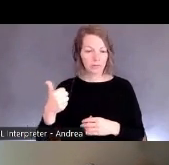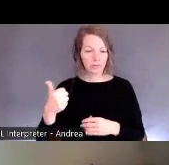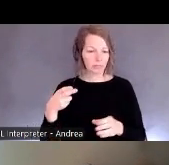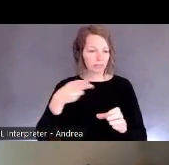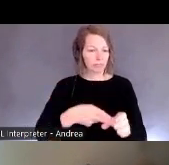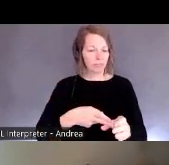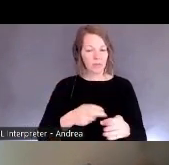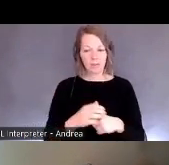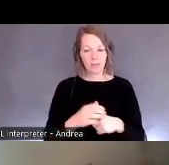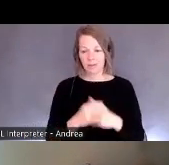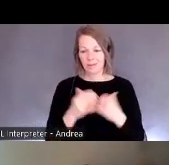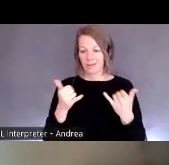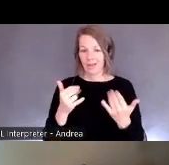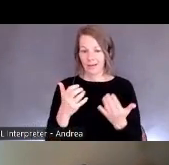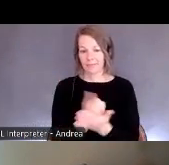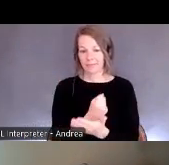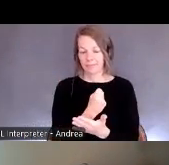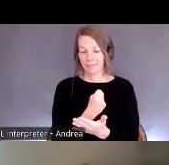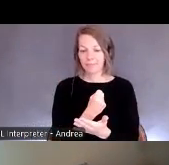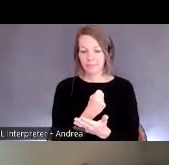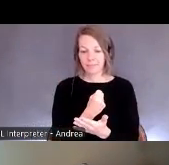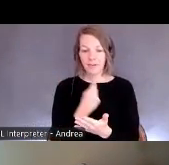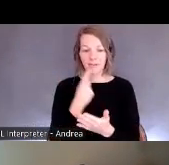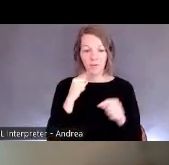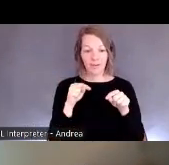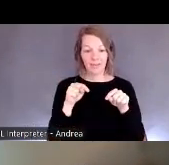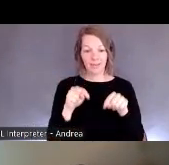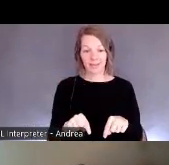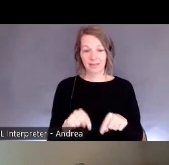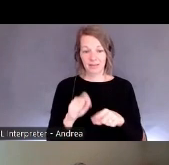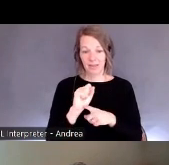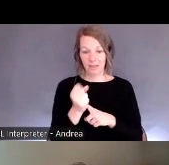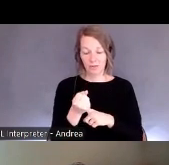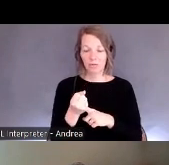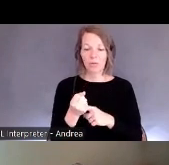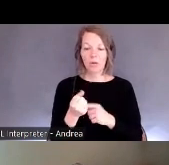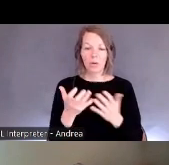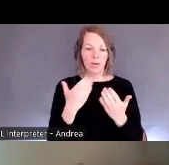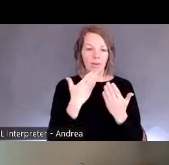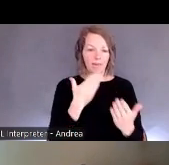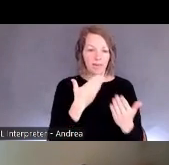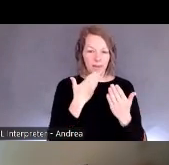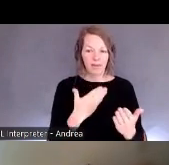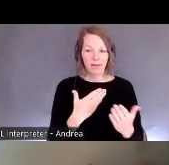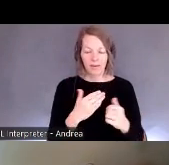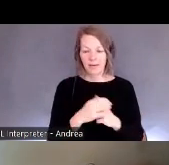this chance to also, for this occasion, I'd like to thank Bidyut